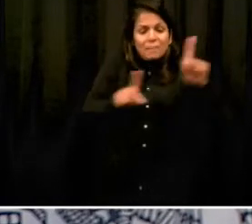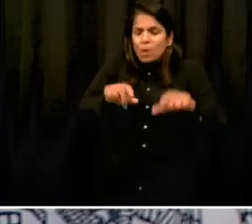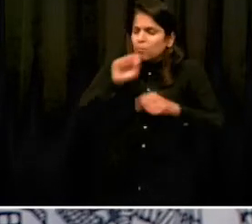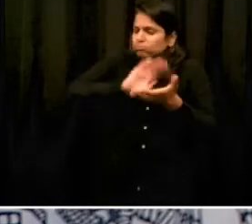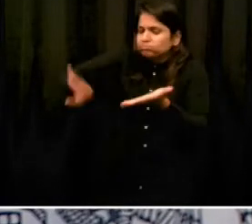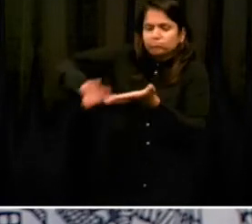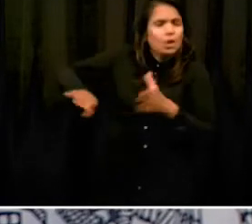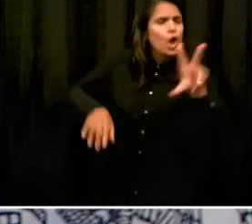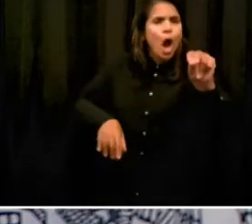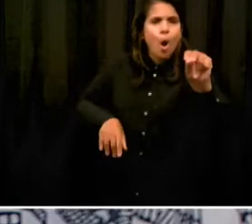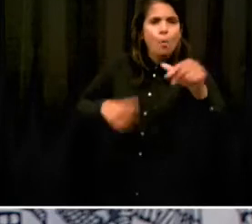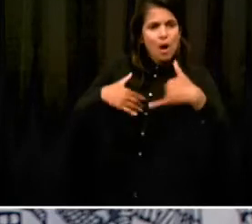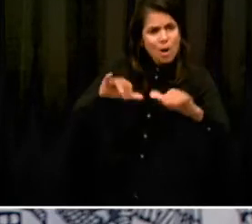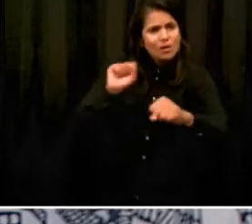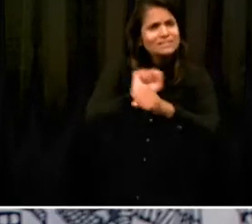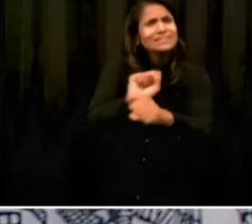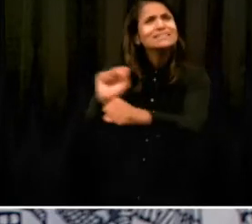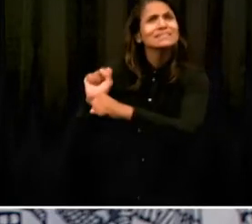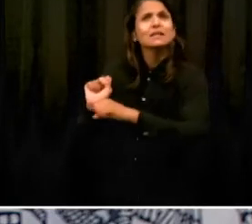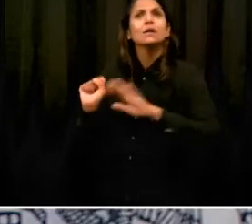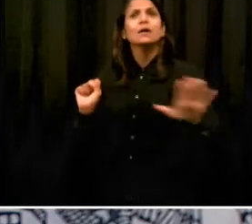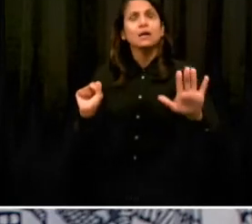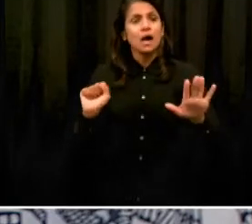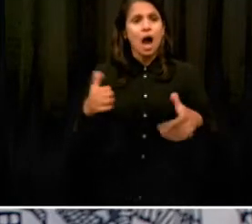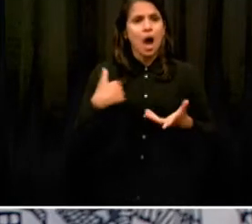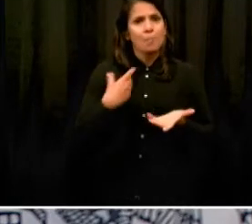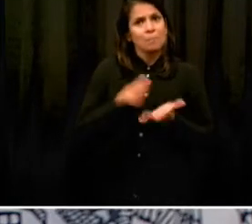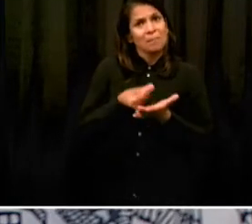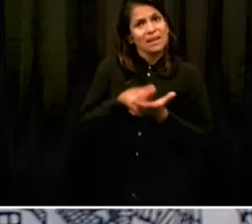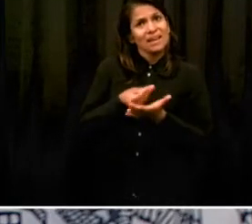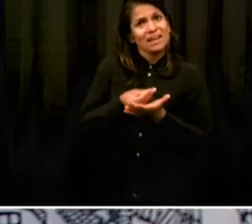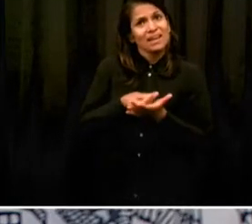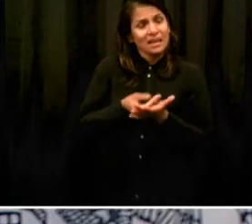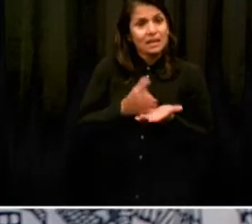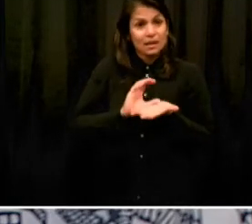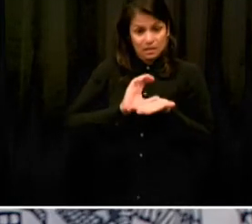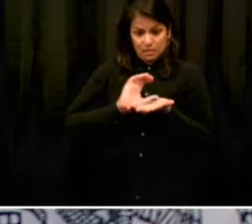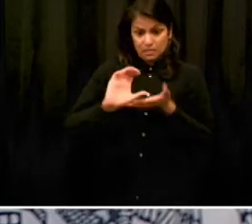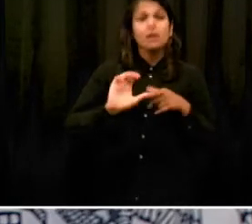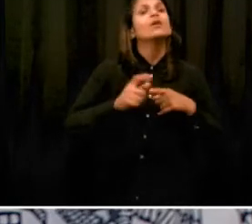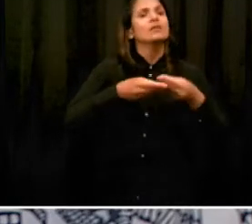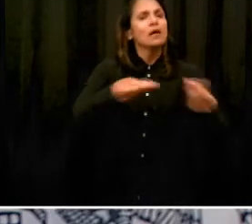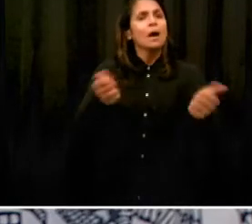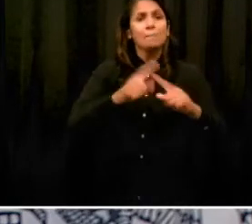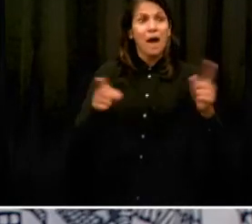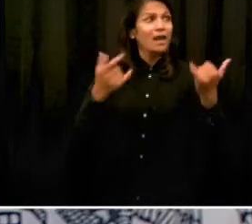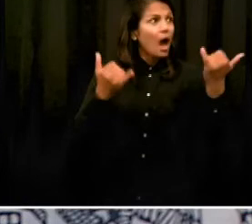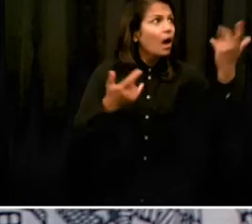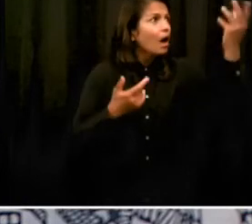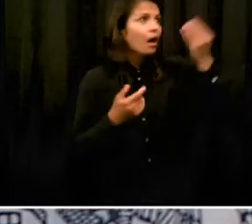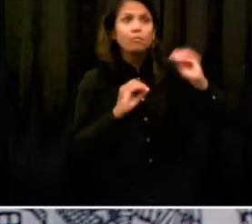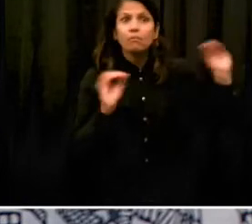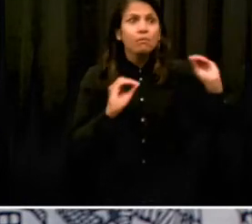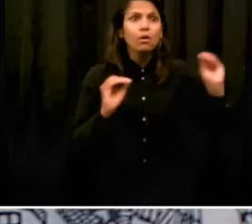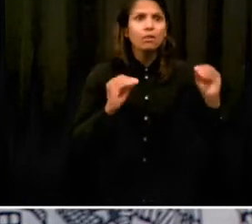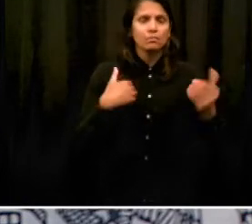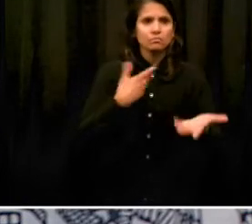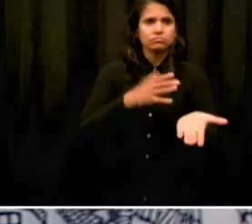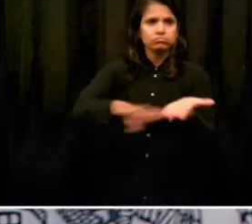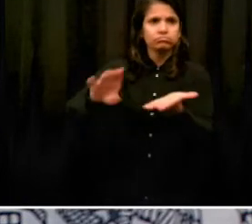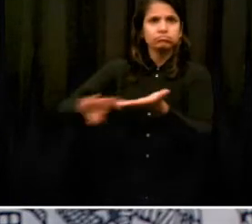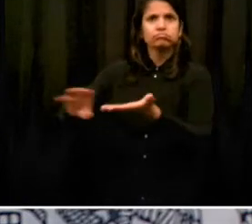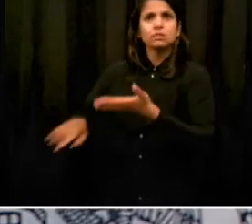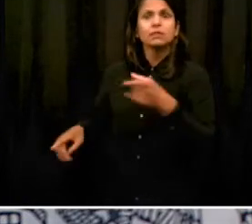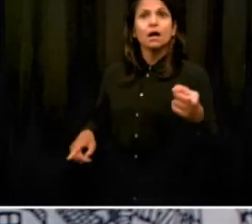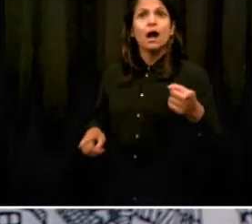It would be horrible for this city. What our labor partners asked for is time to bring back the legislature, to talk to